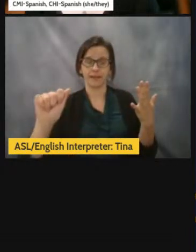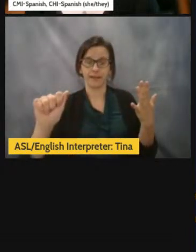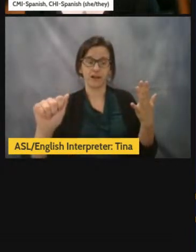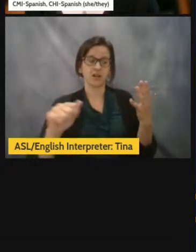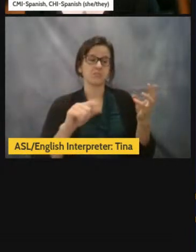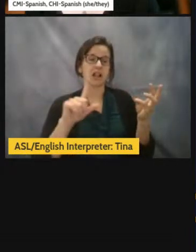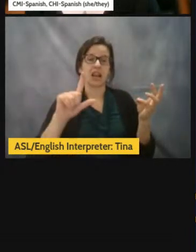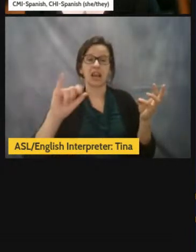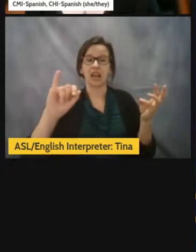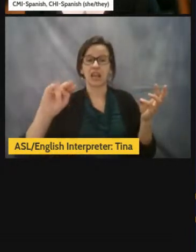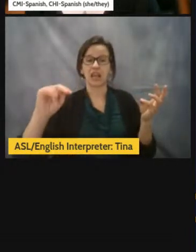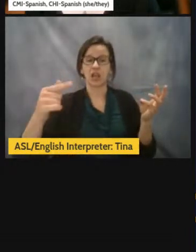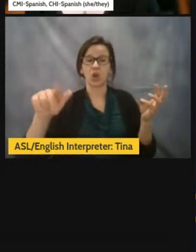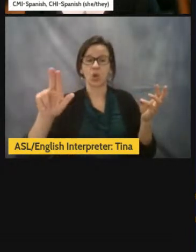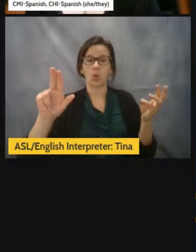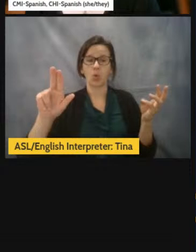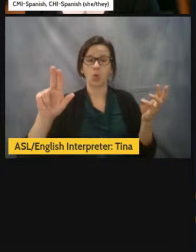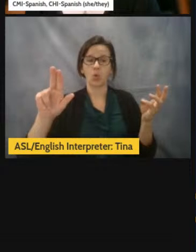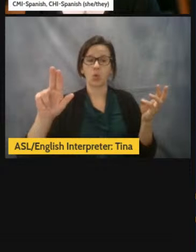Lingue, which is